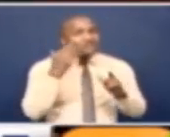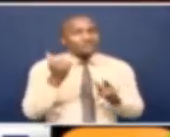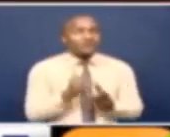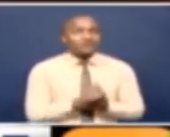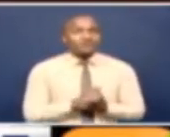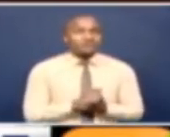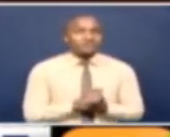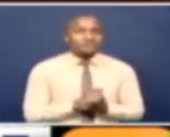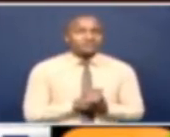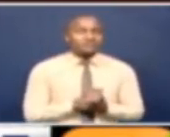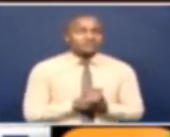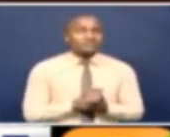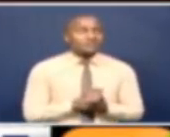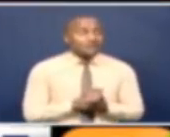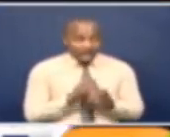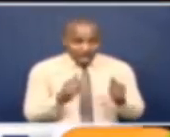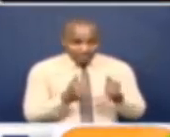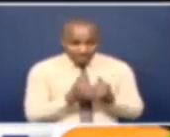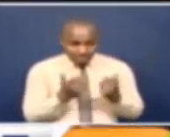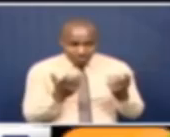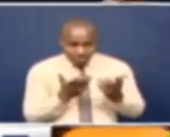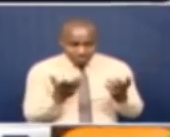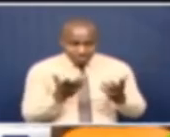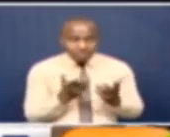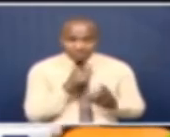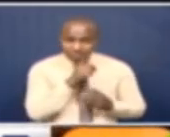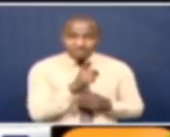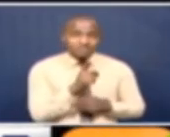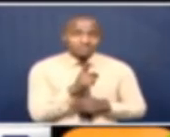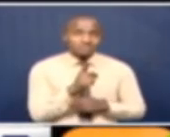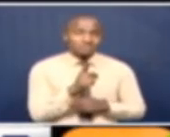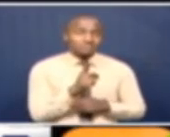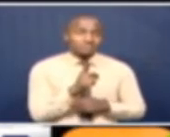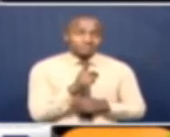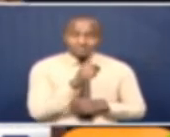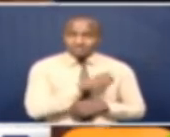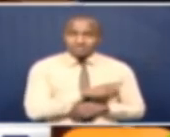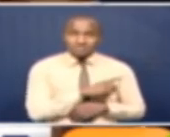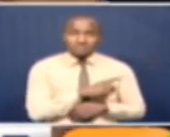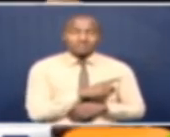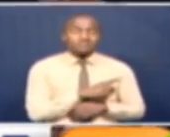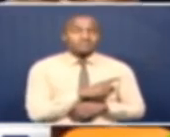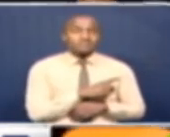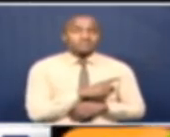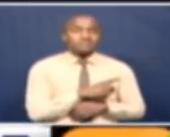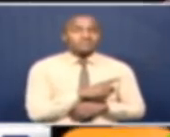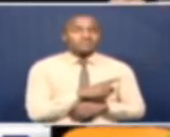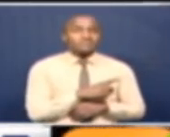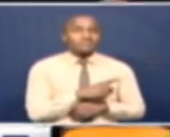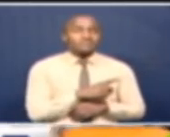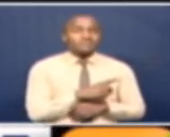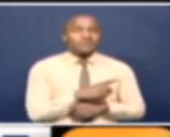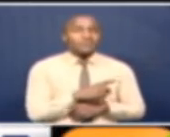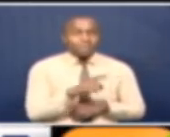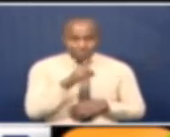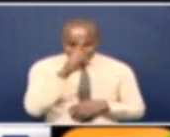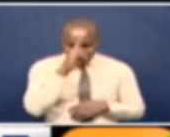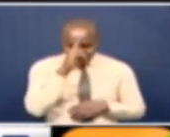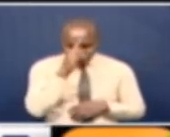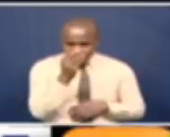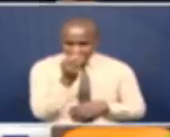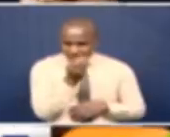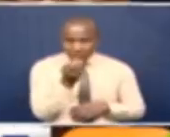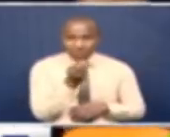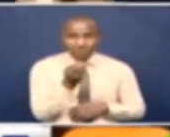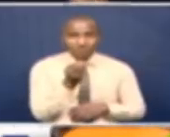the story? So let me tell you what happened. What happened on that particular date is that a few rogued police officers,